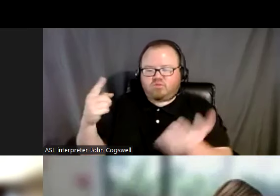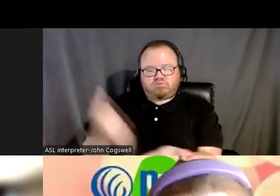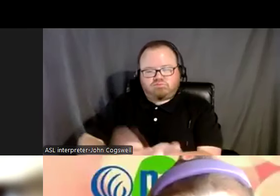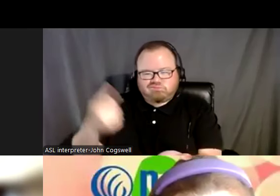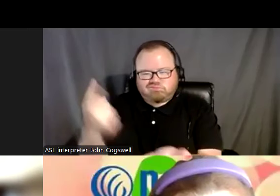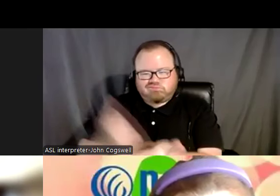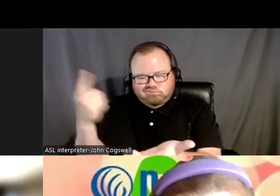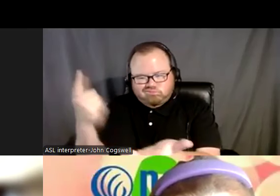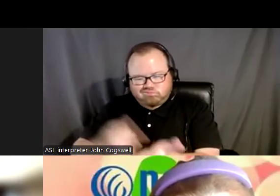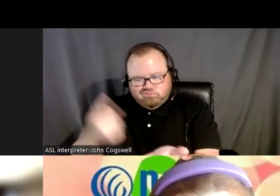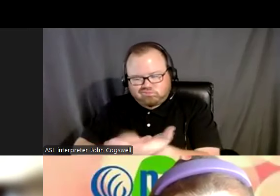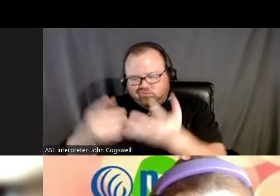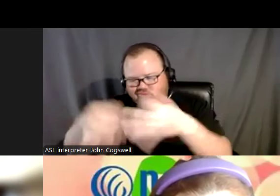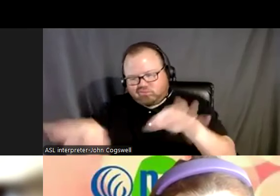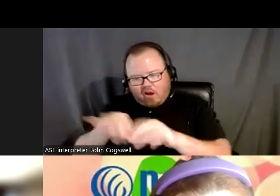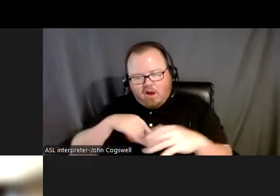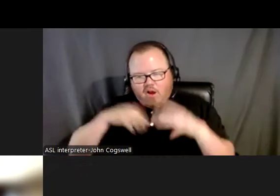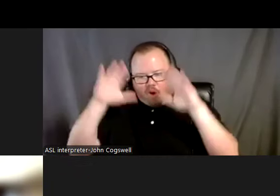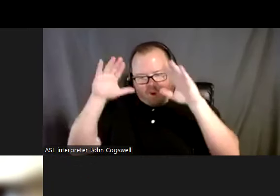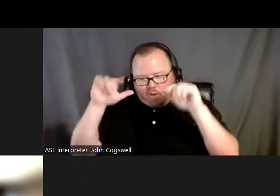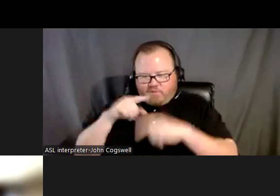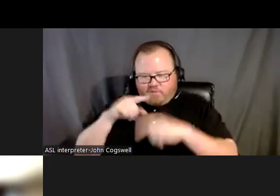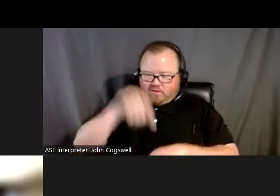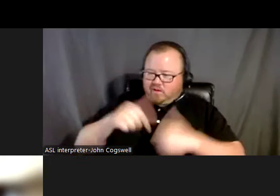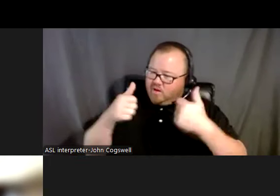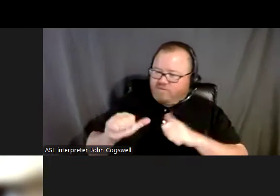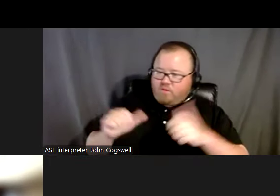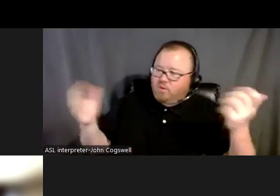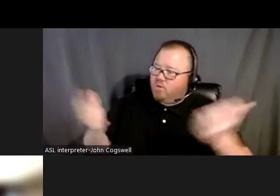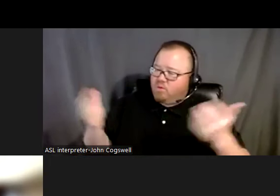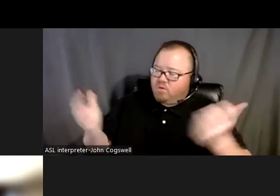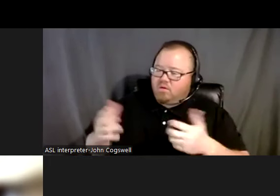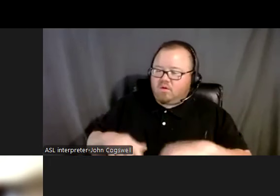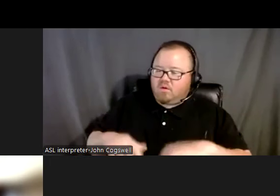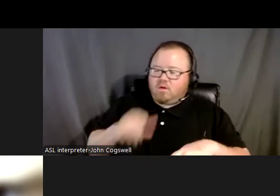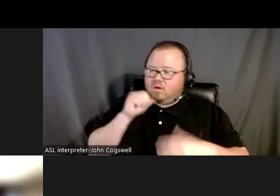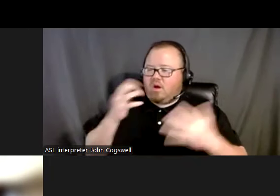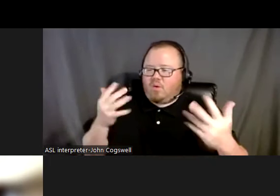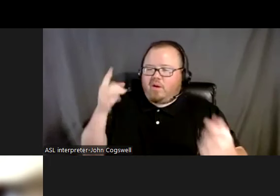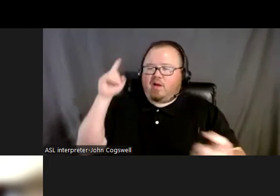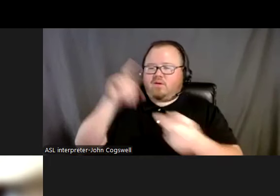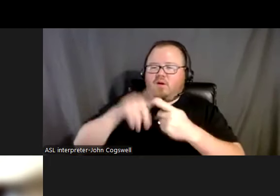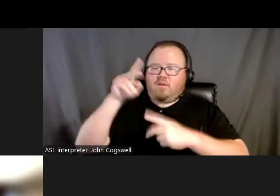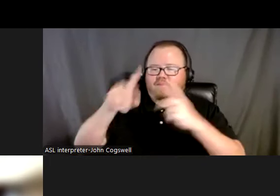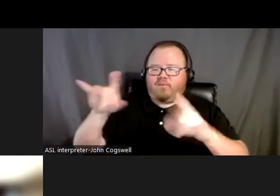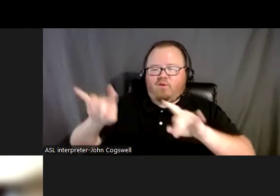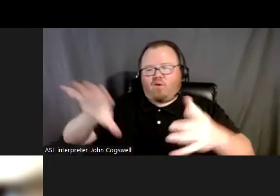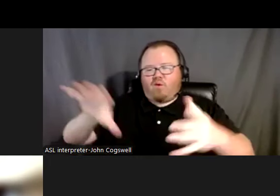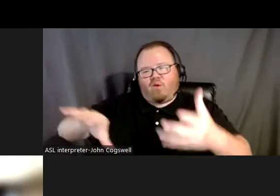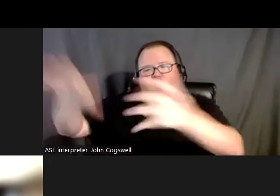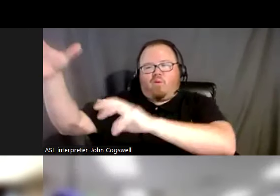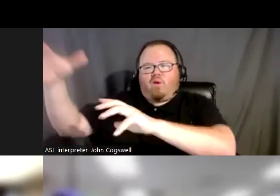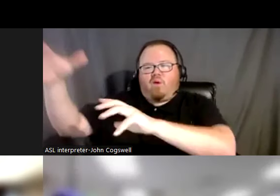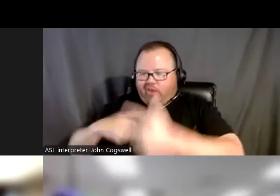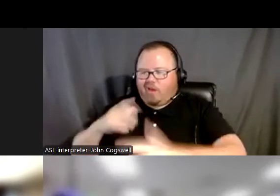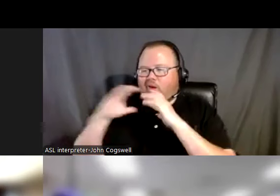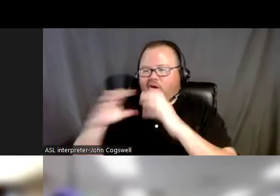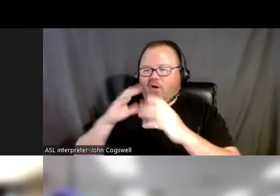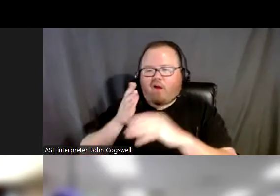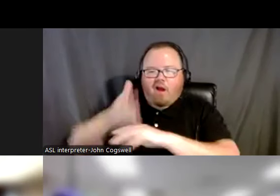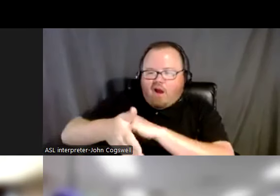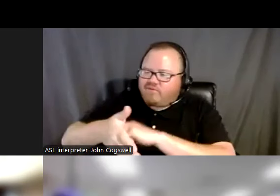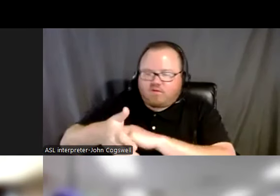One of the things I hope to do with this whole effort is to not wait till people have a crisis to have a conversation,